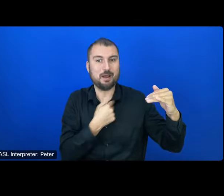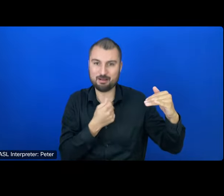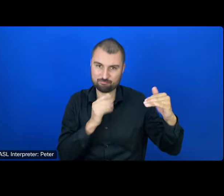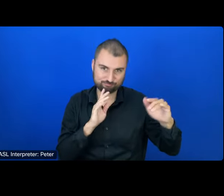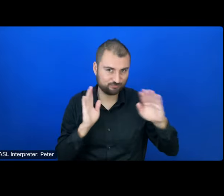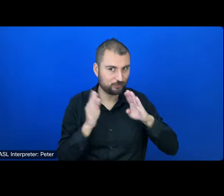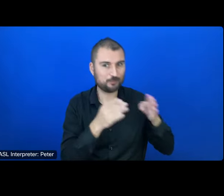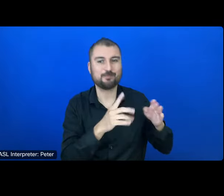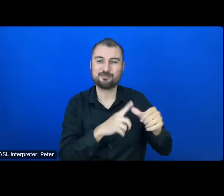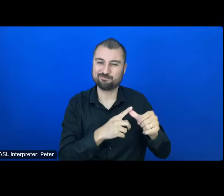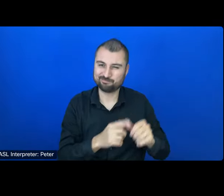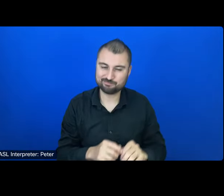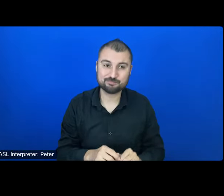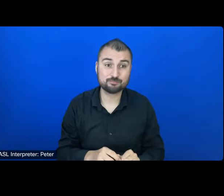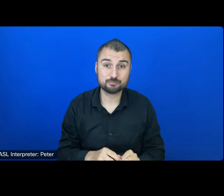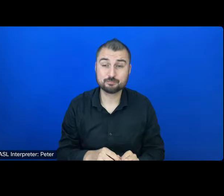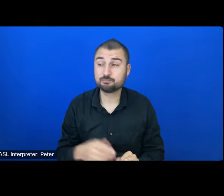Further discussion?